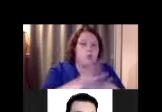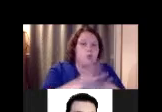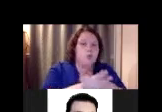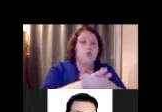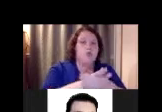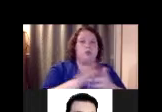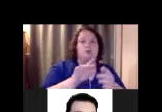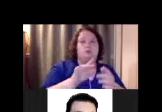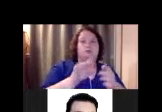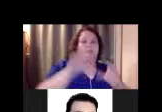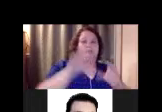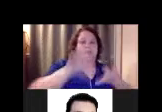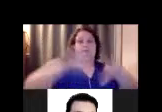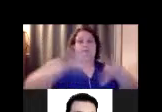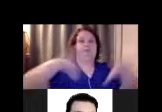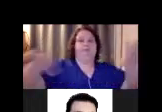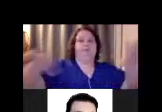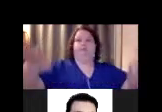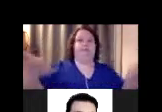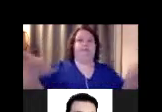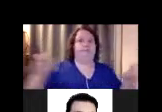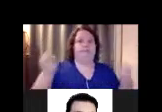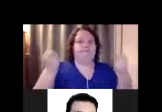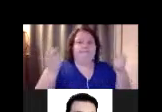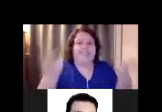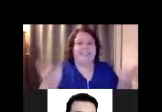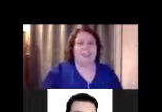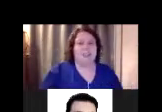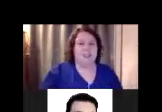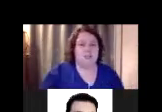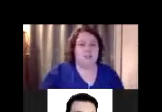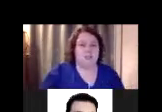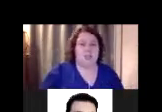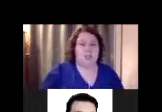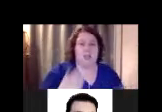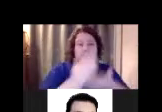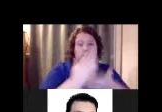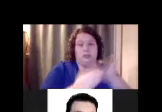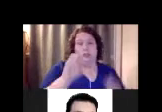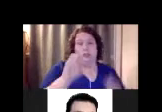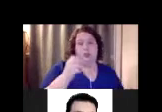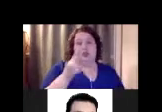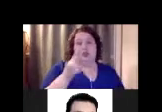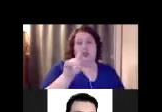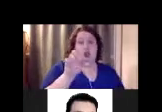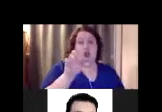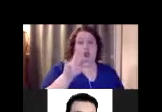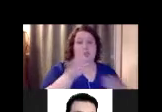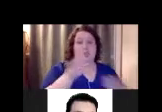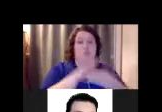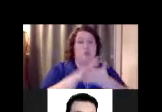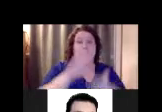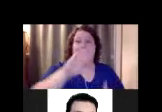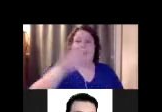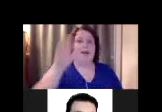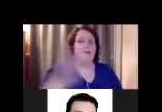schools popping up. There's, I mean, there were some charter schools in there that I haven't even heard of. And we have